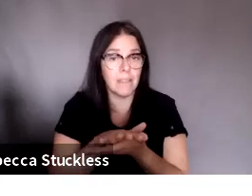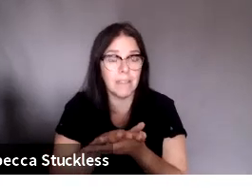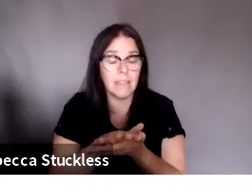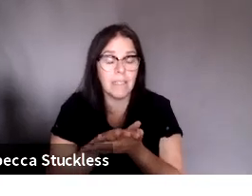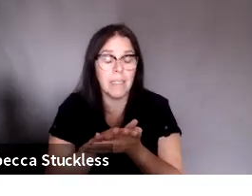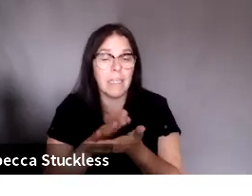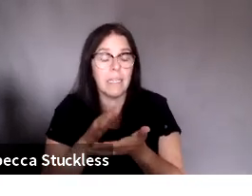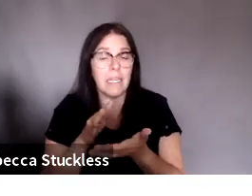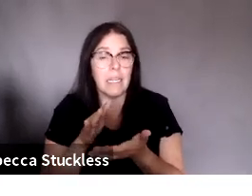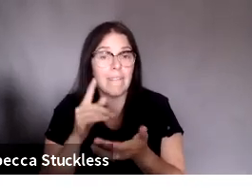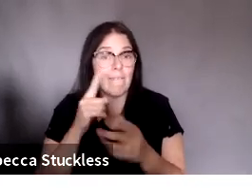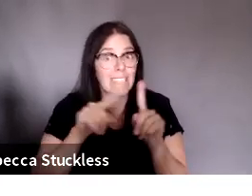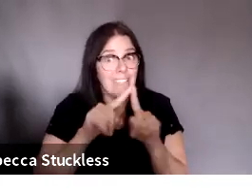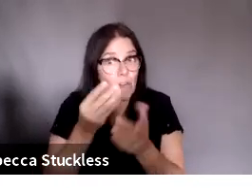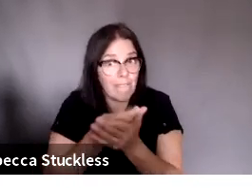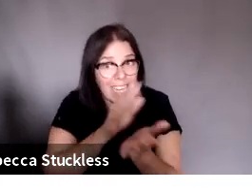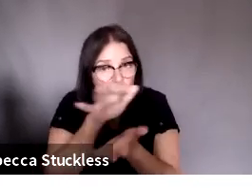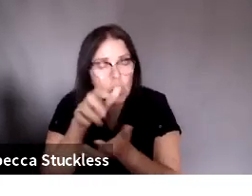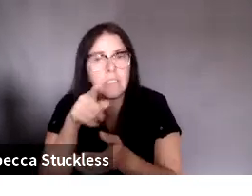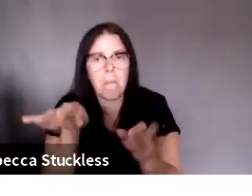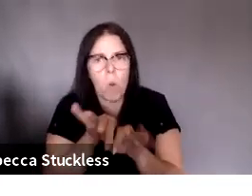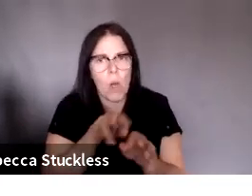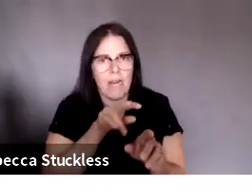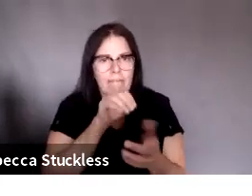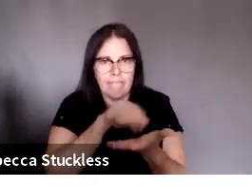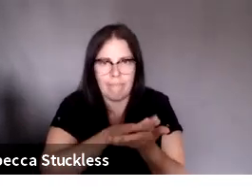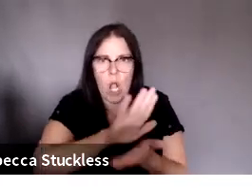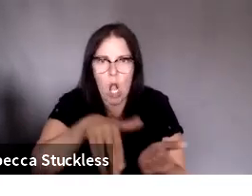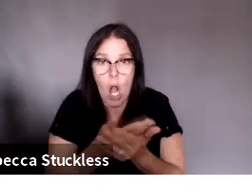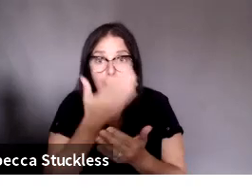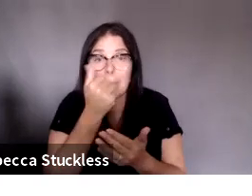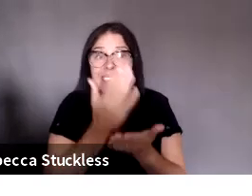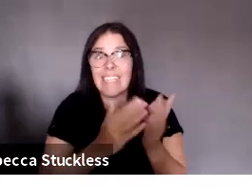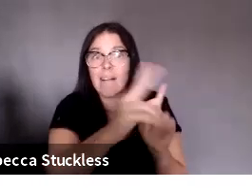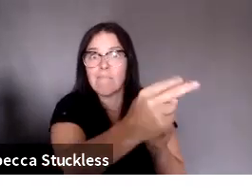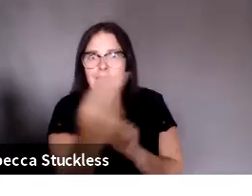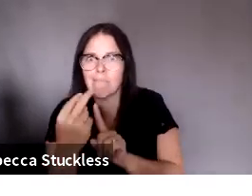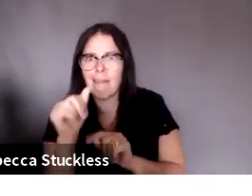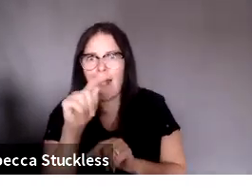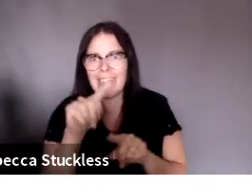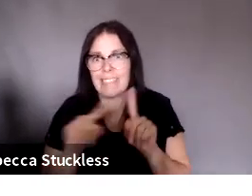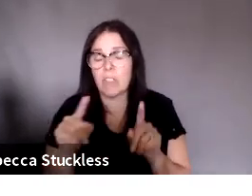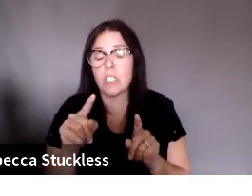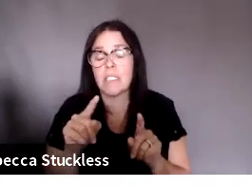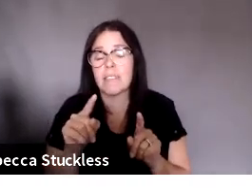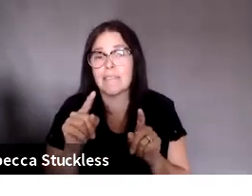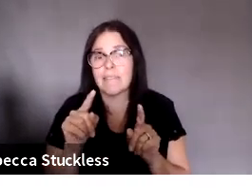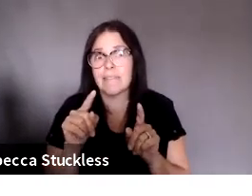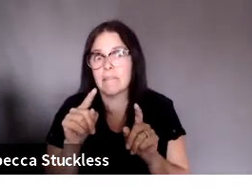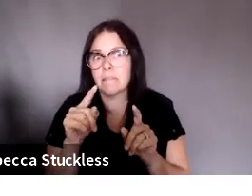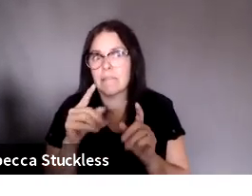looked at from multiple stakeholders. So, yep, very good point. Technically, you only need one referral in or